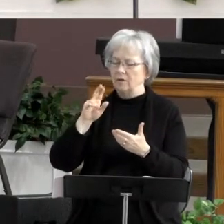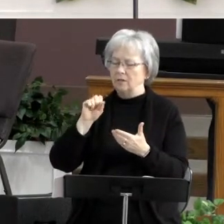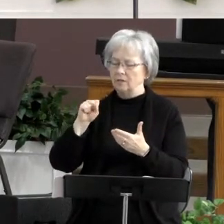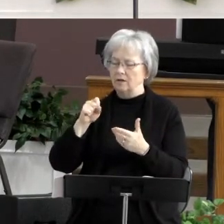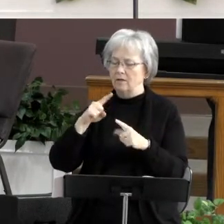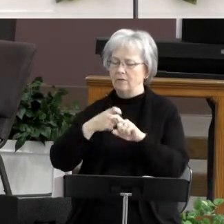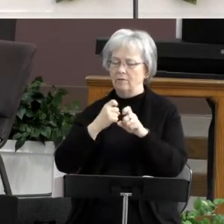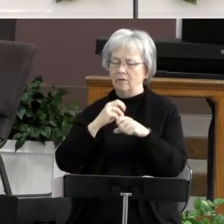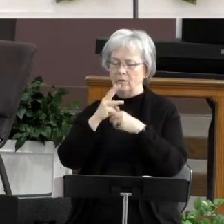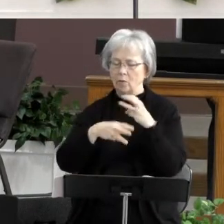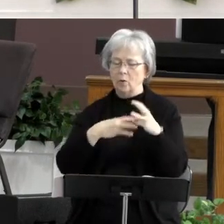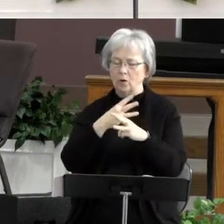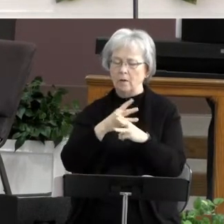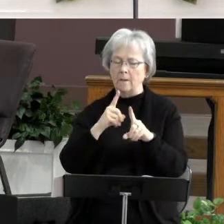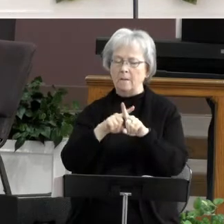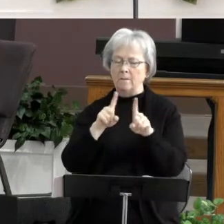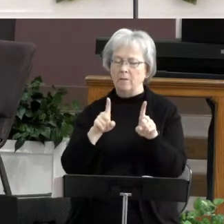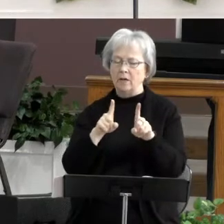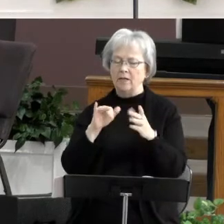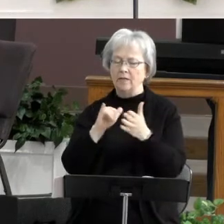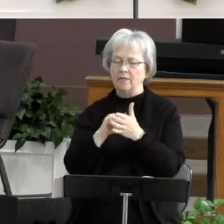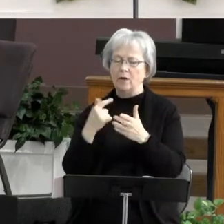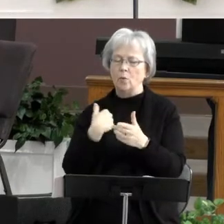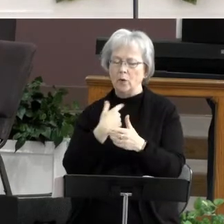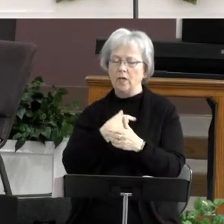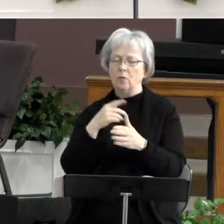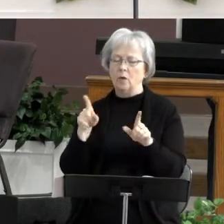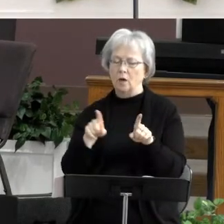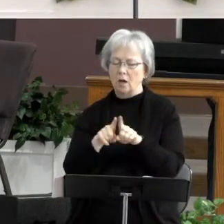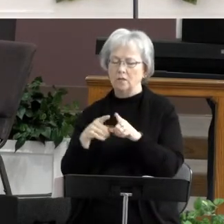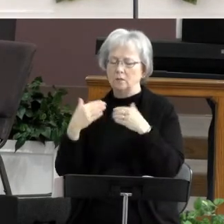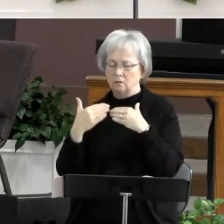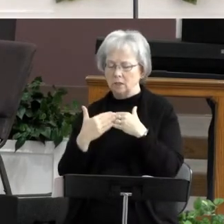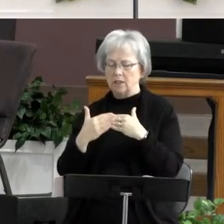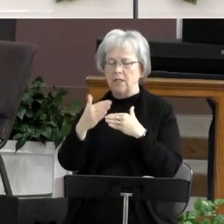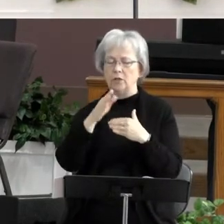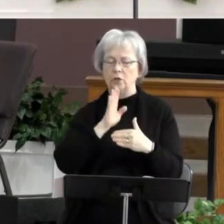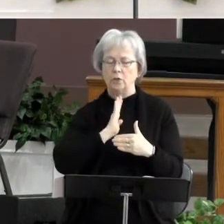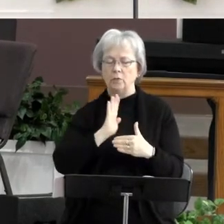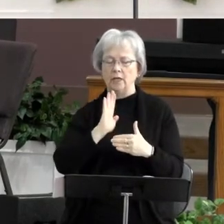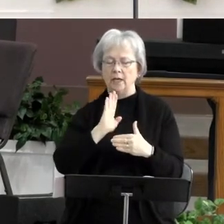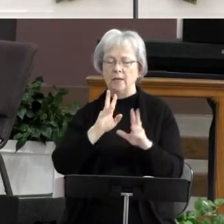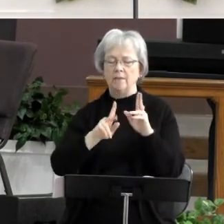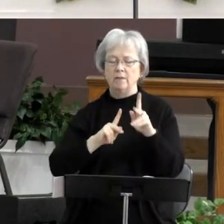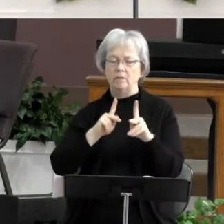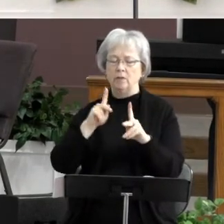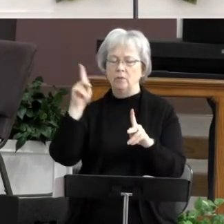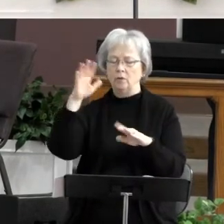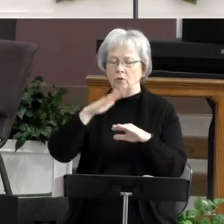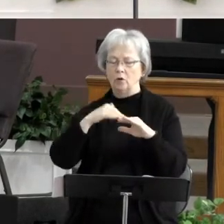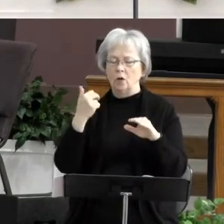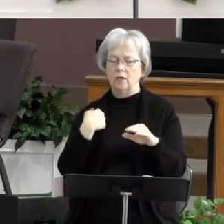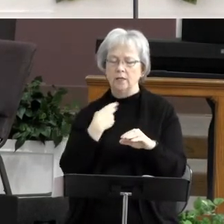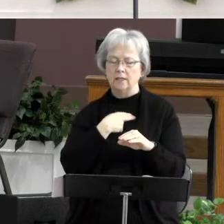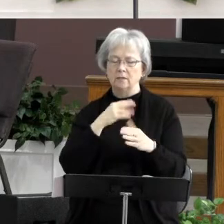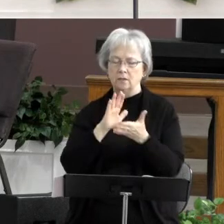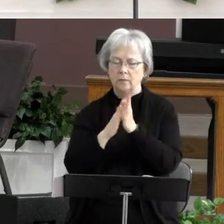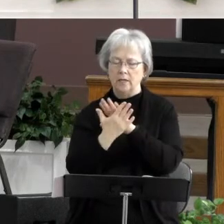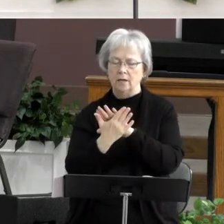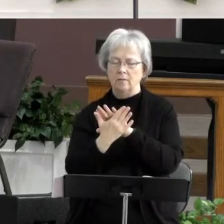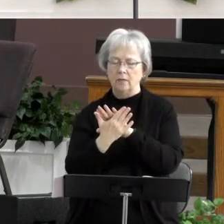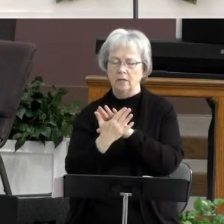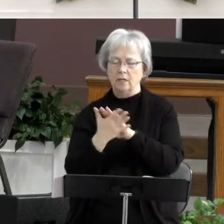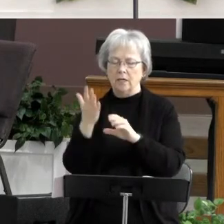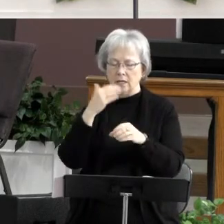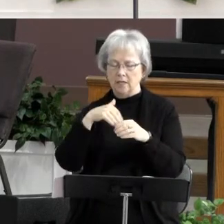doing, Lord, I pray that we will continue to be who you are calling us to be in the midst of this.